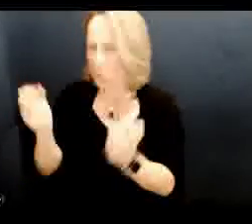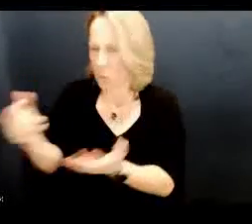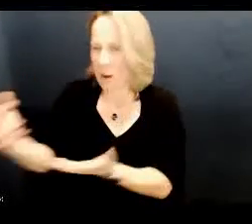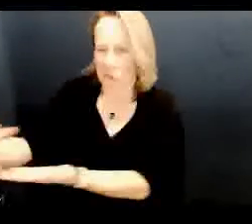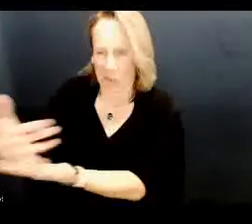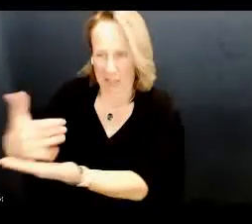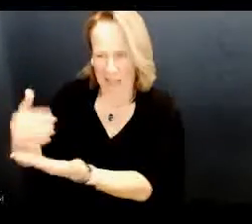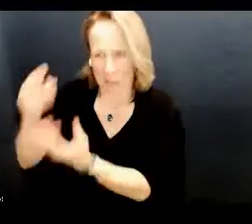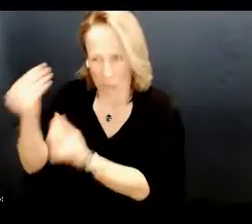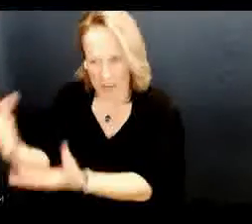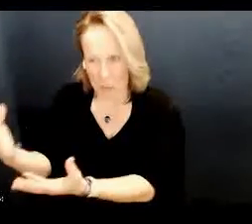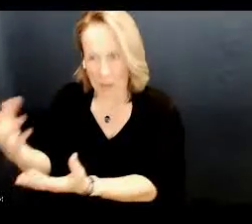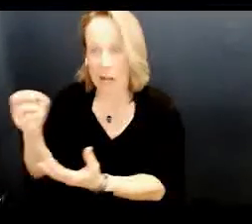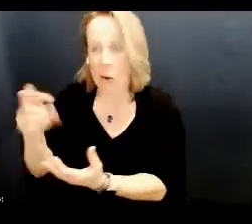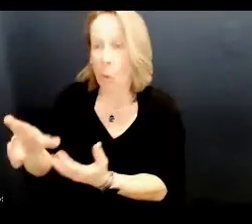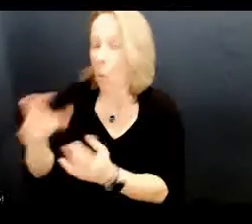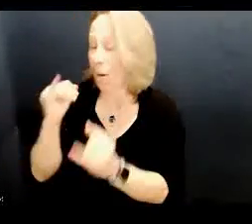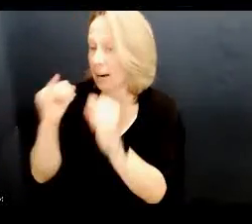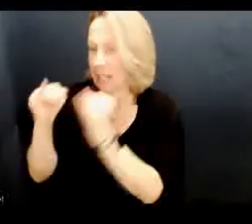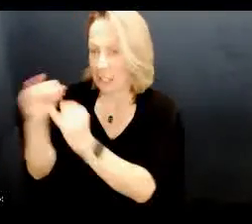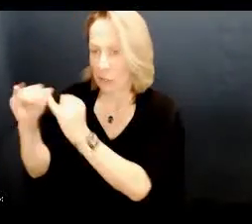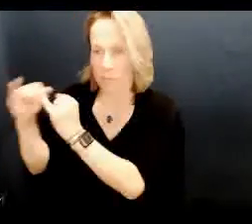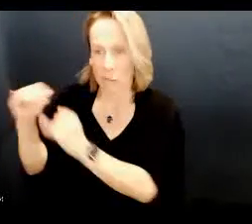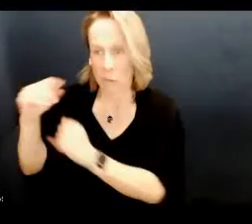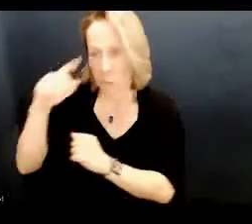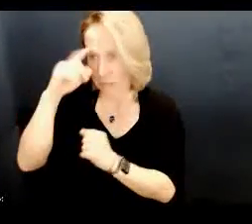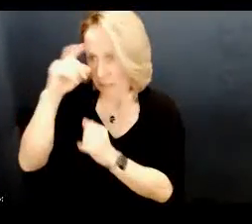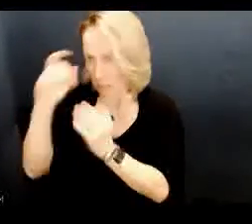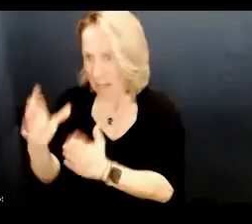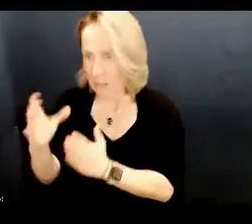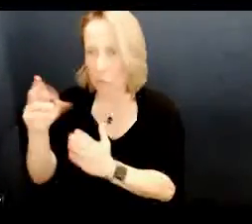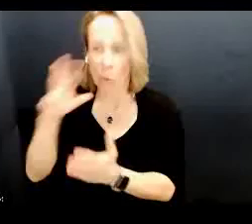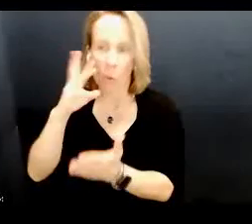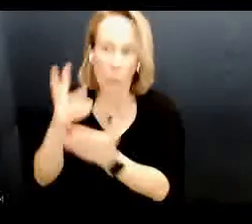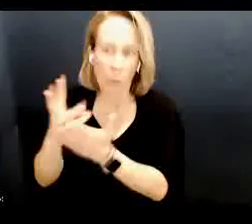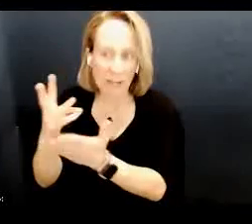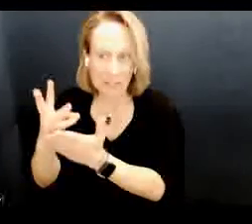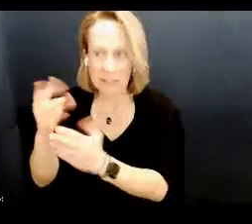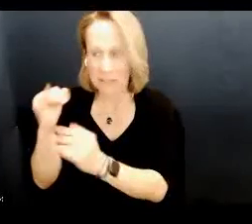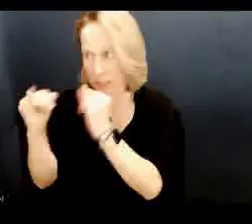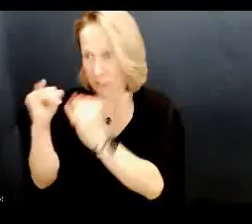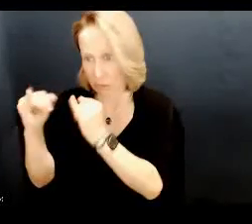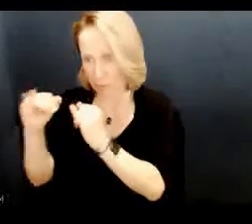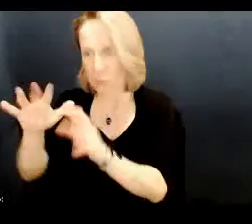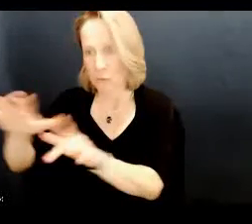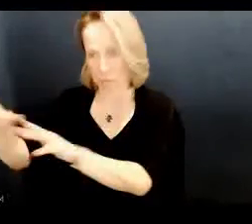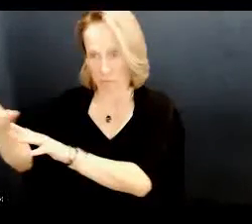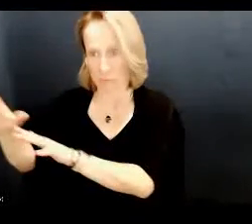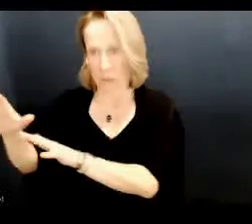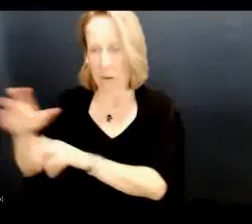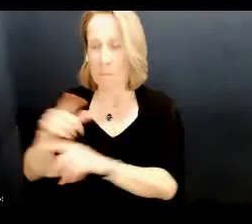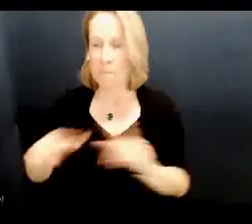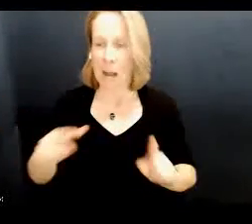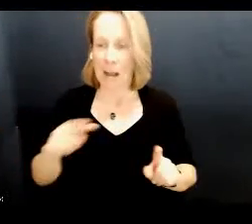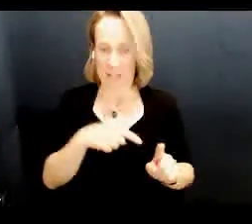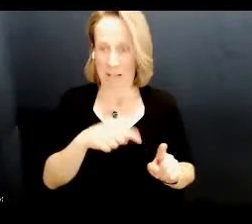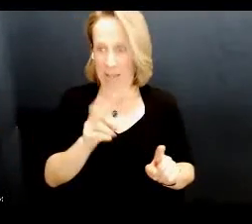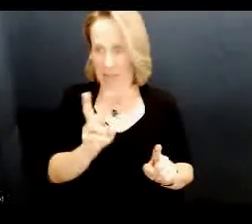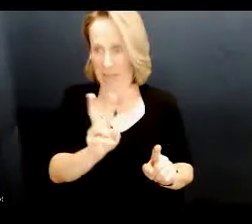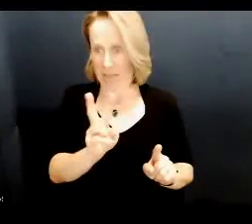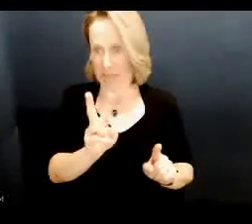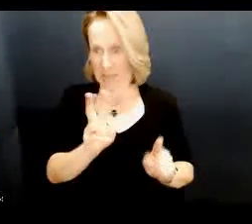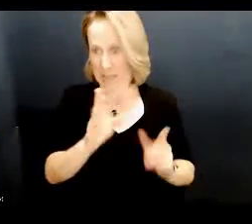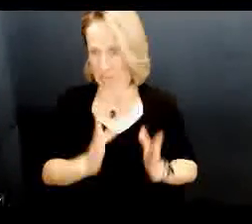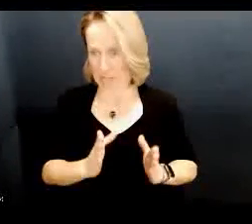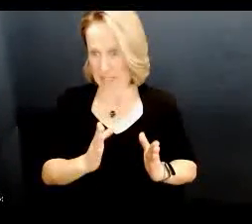suspect interviews, the sooner the better, or witness interviews. But when it does come to the victim themselves, it is very